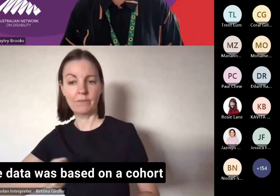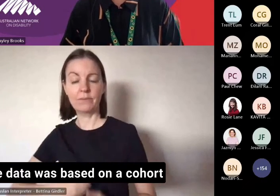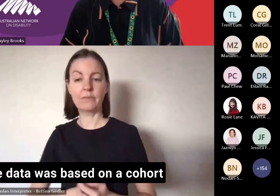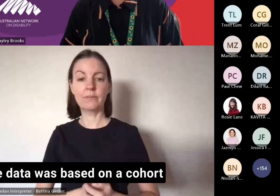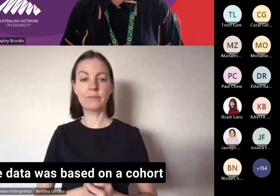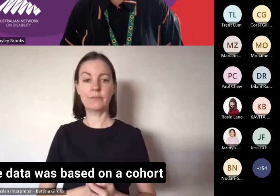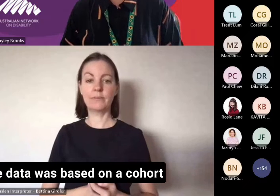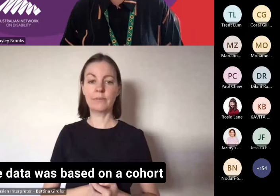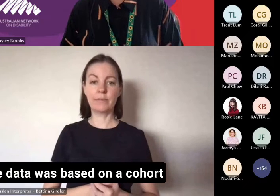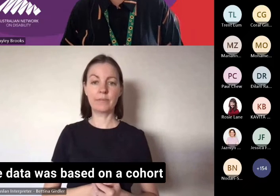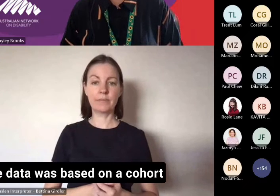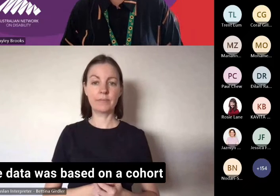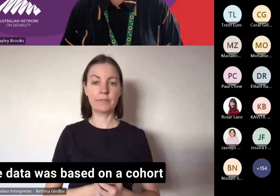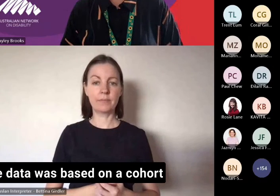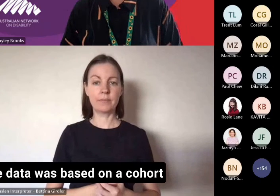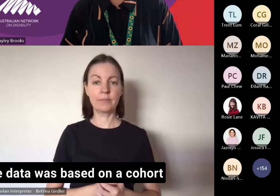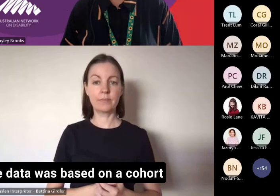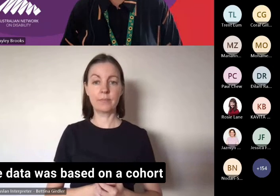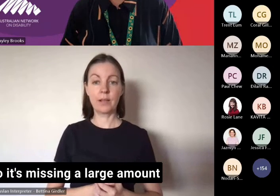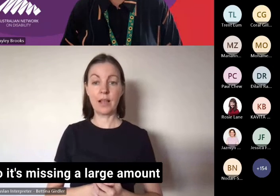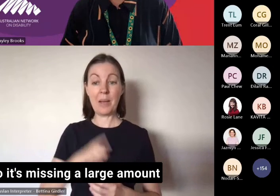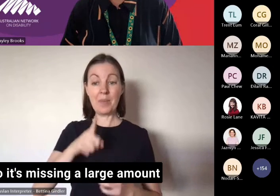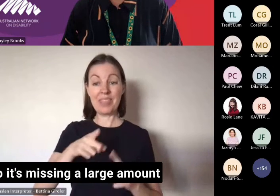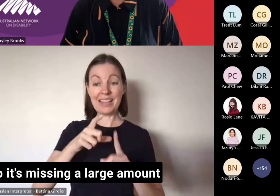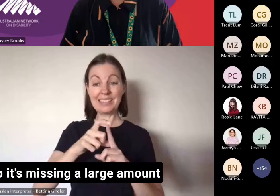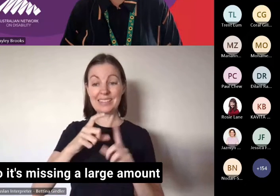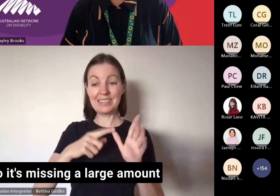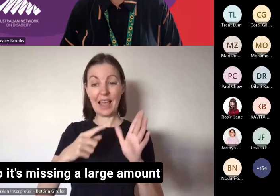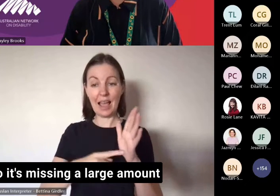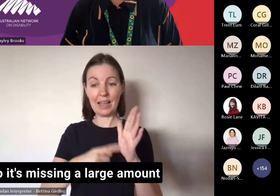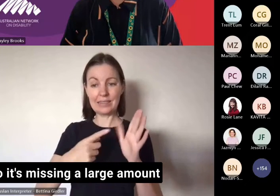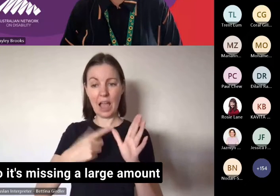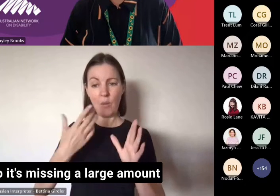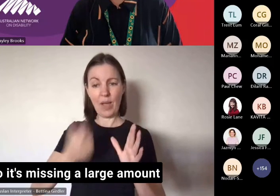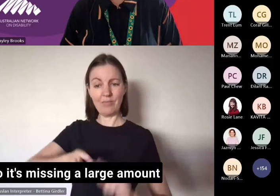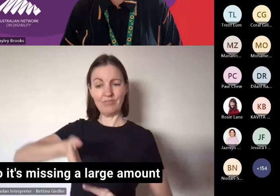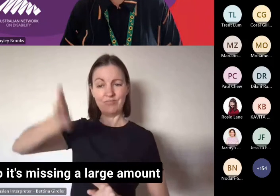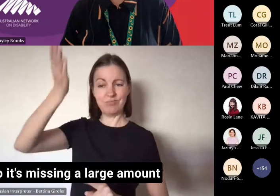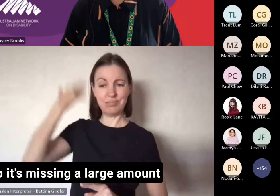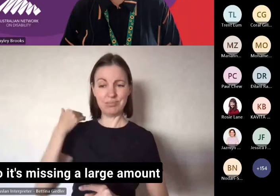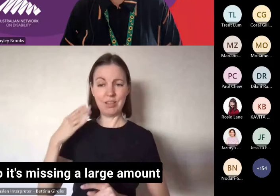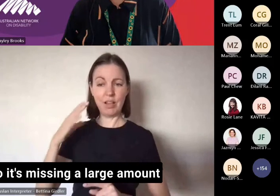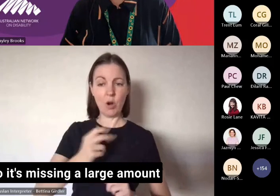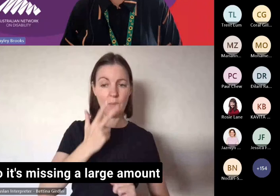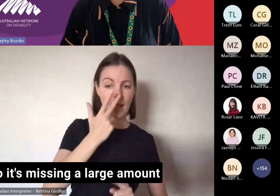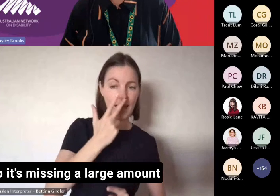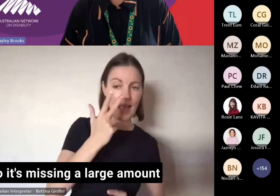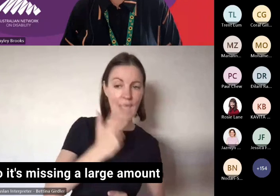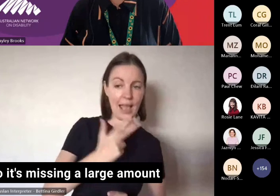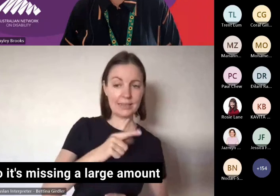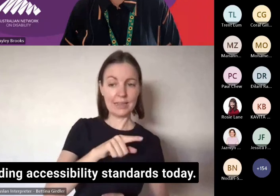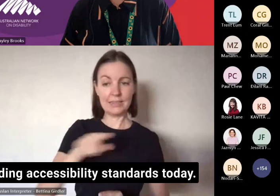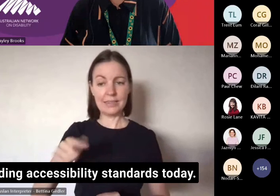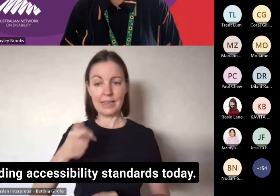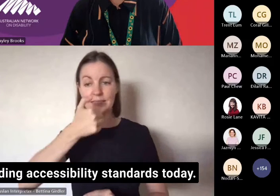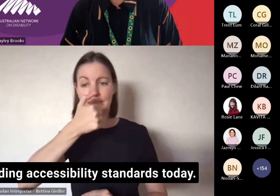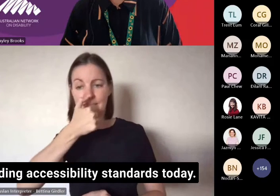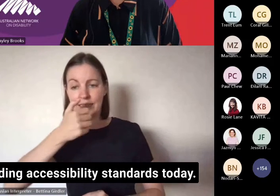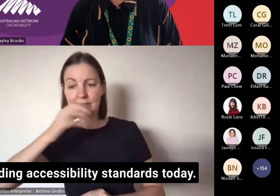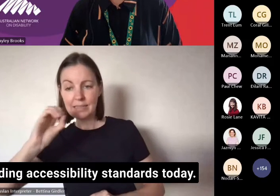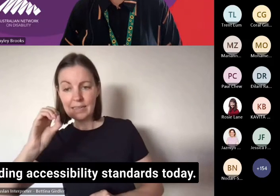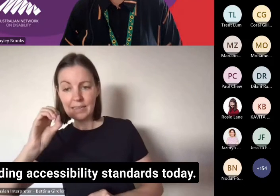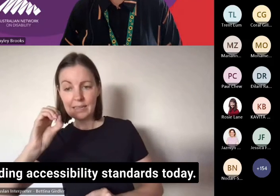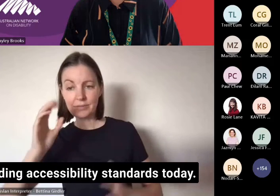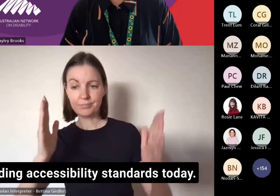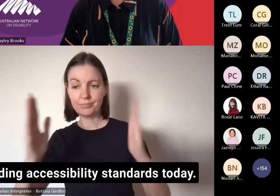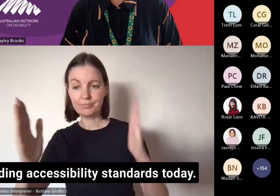data was based on a cohort of from 18 to 60. So it's missing a large amount of people in